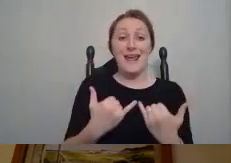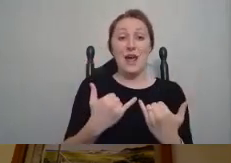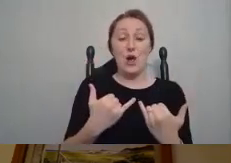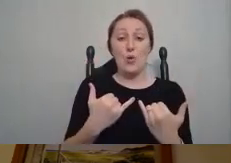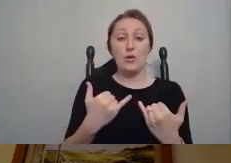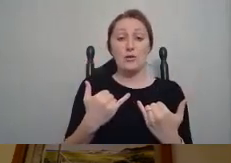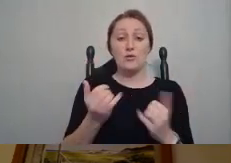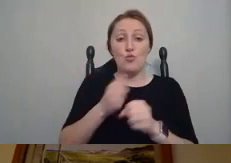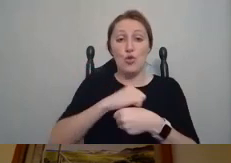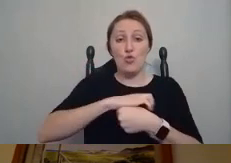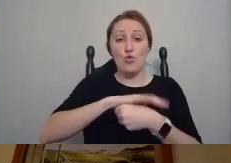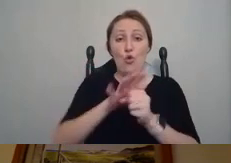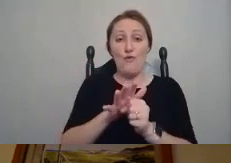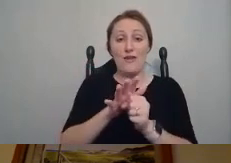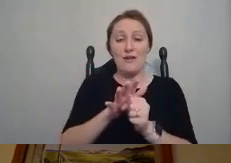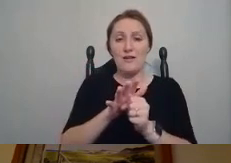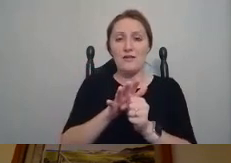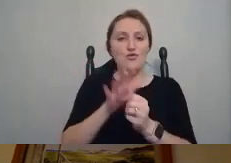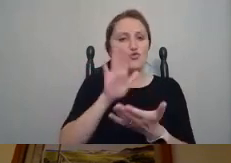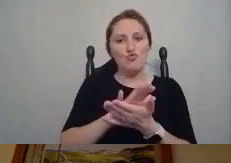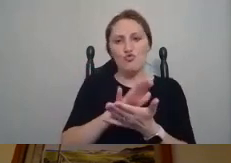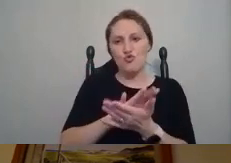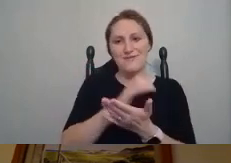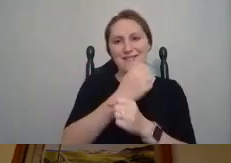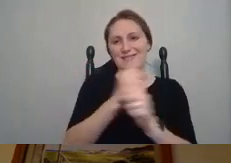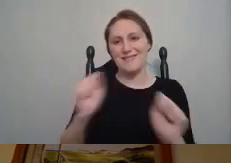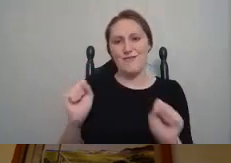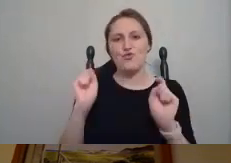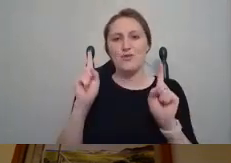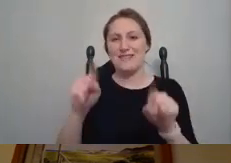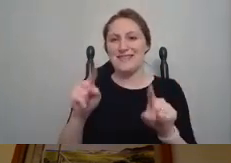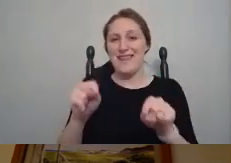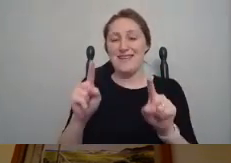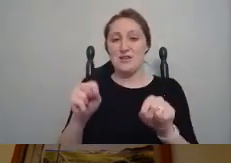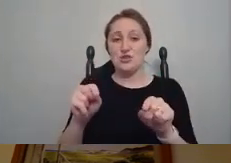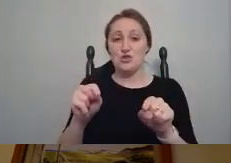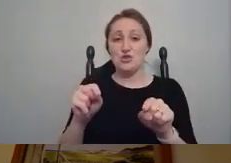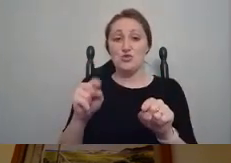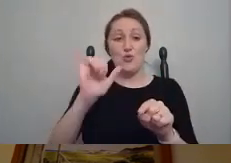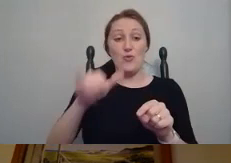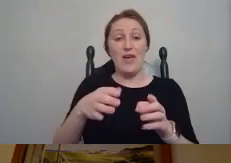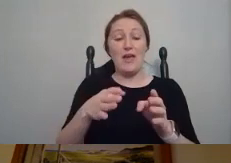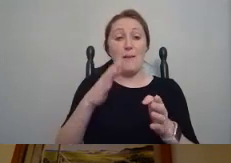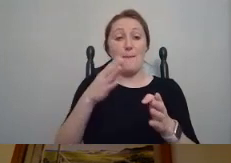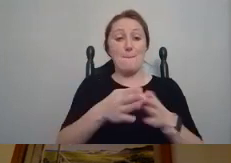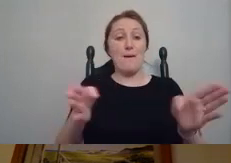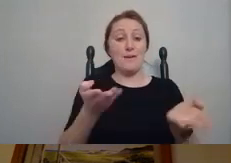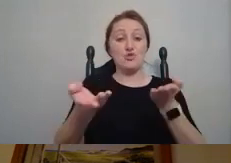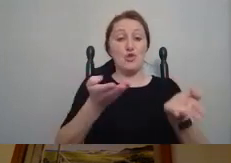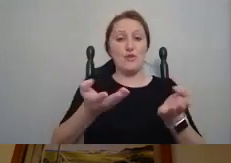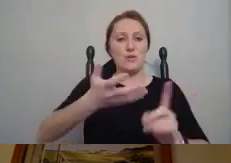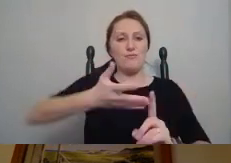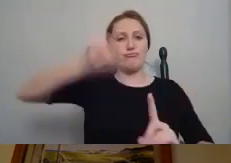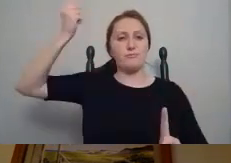pandemic, school's not safe enough to attend, so we have effectively removed that public service, right? And that